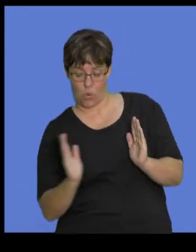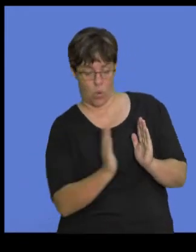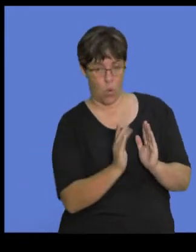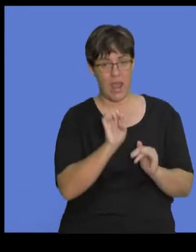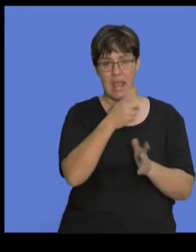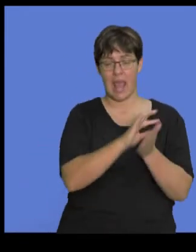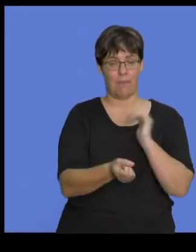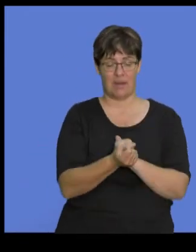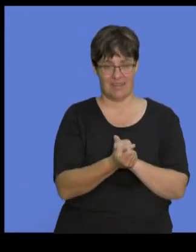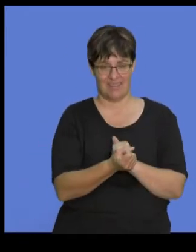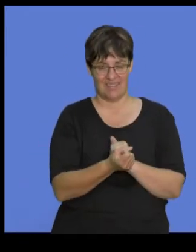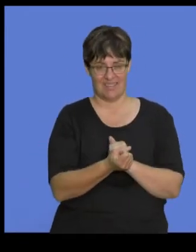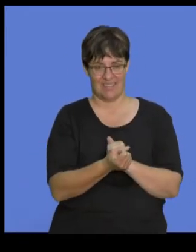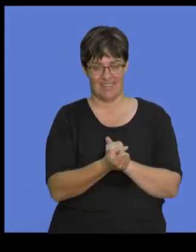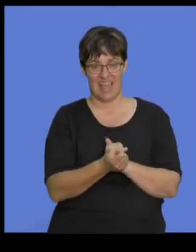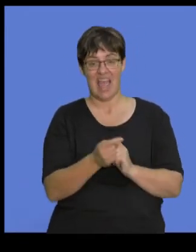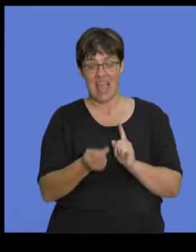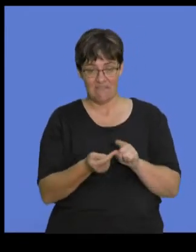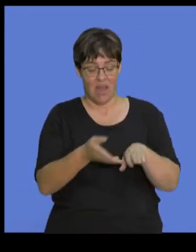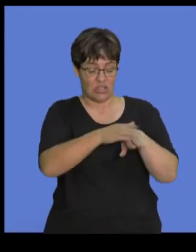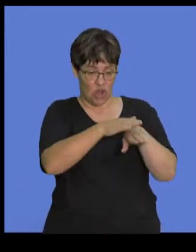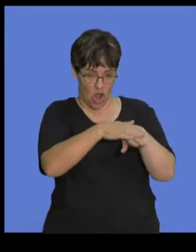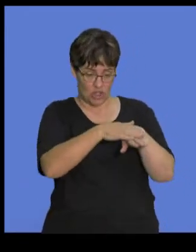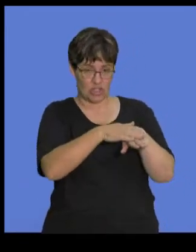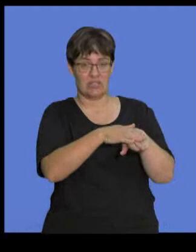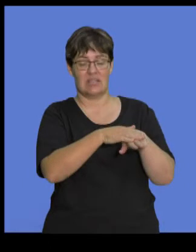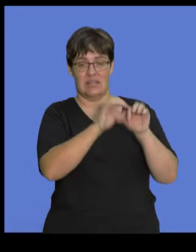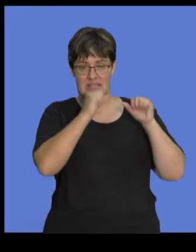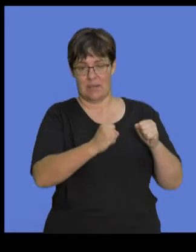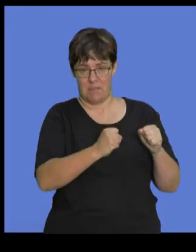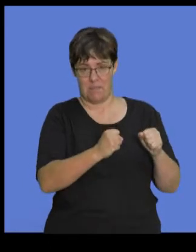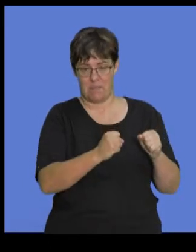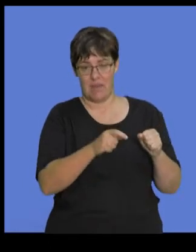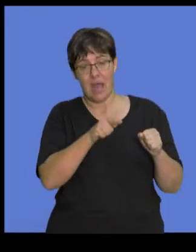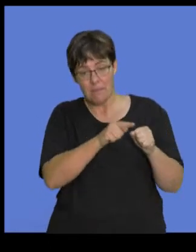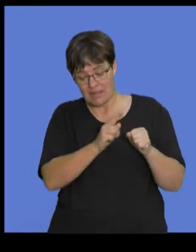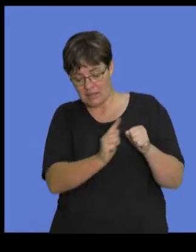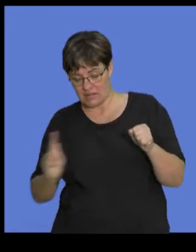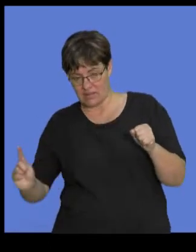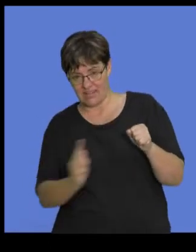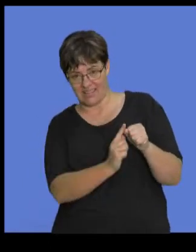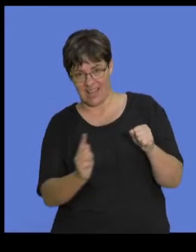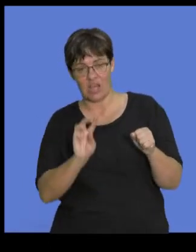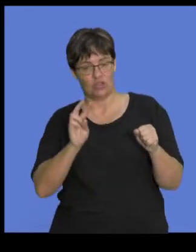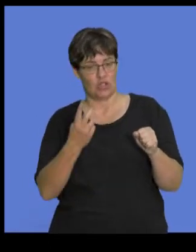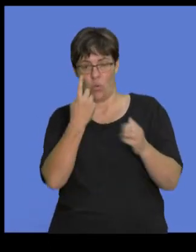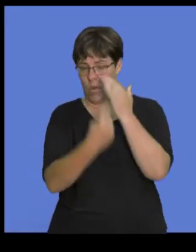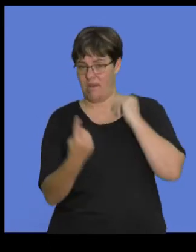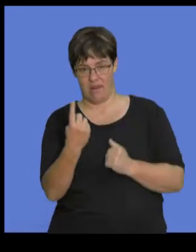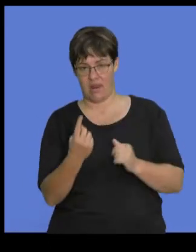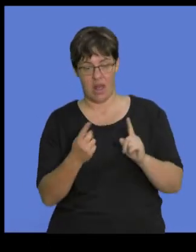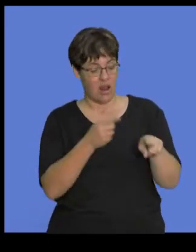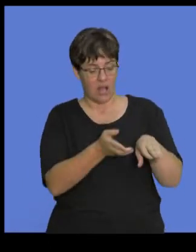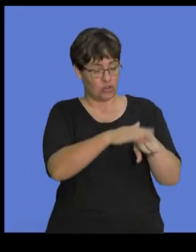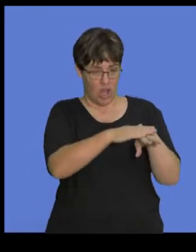distance, what happens to E? Can only be true if we only vary the distance and keep the magnitude of the charge that creates the field constant.